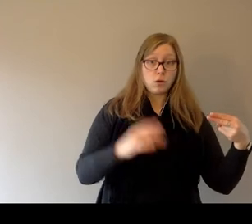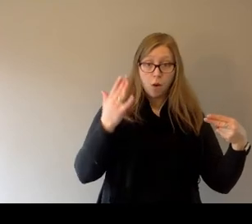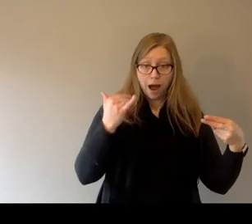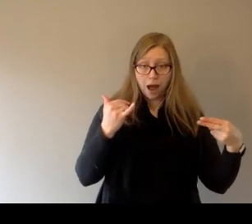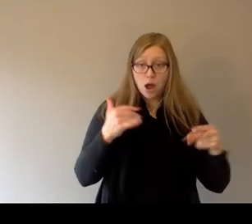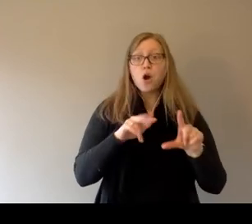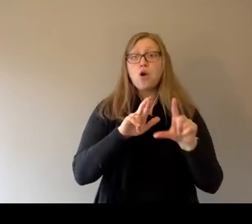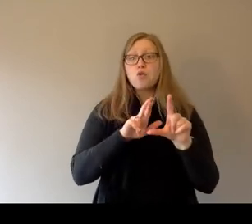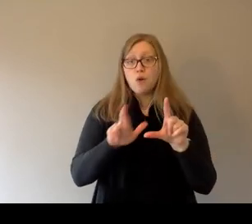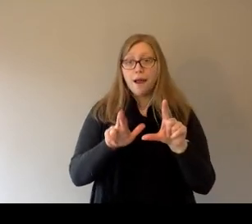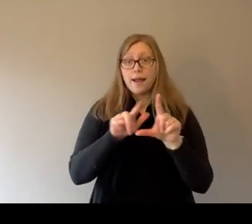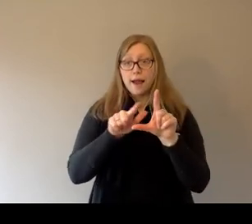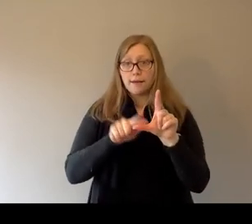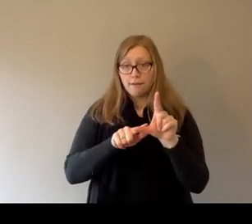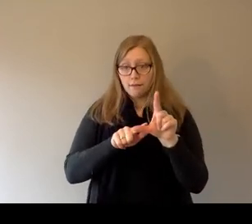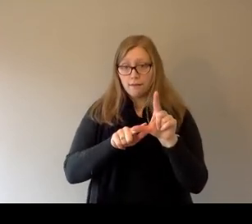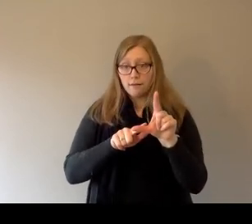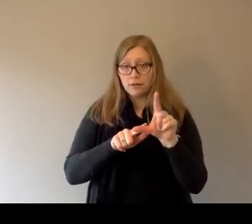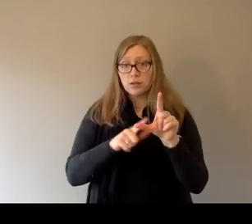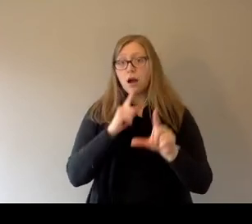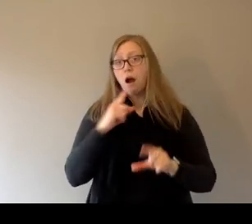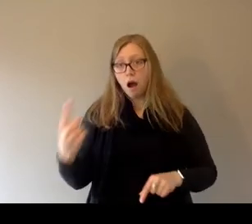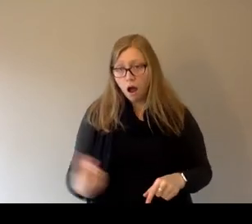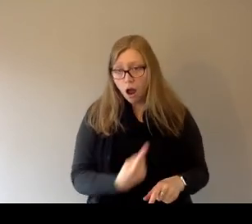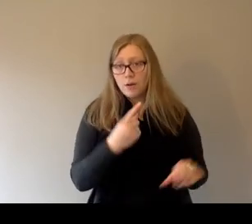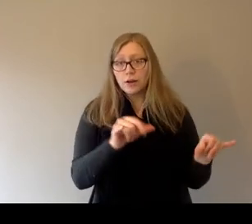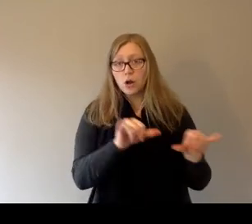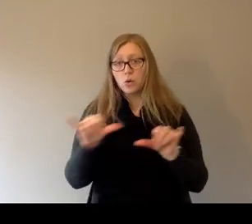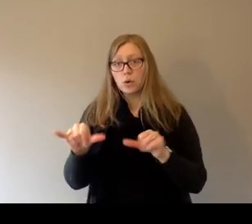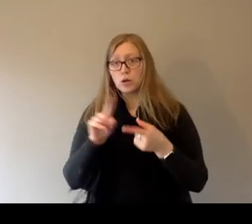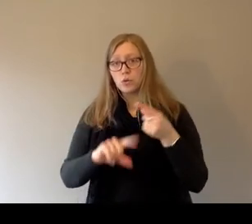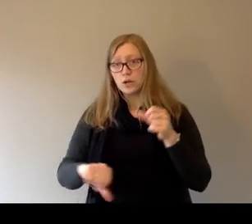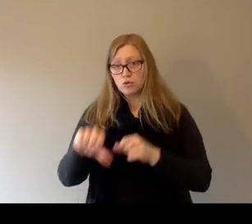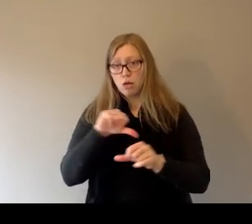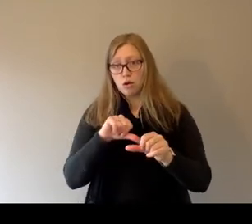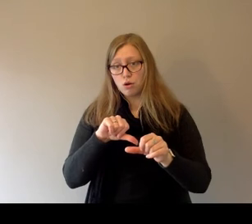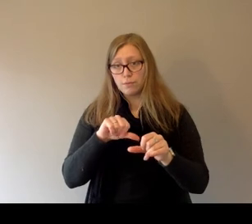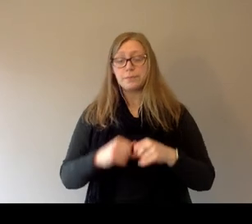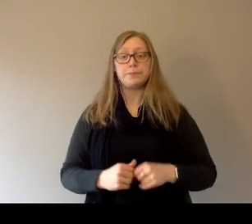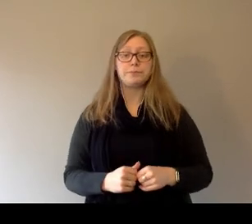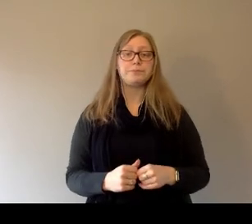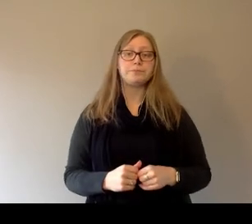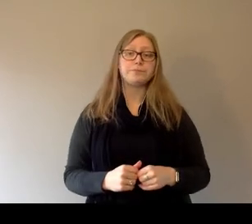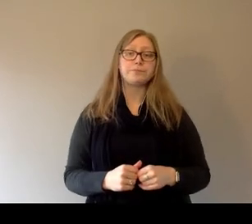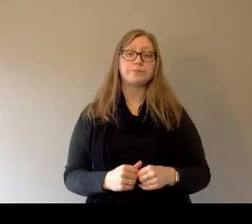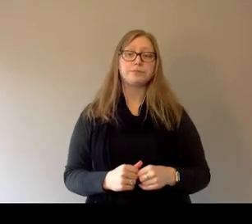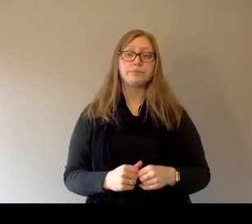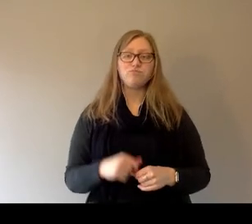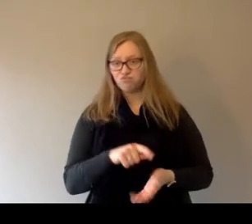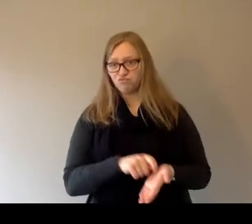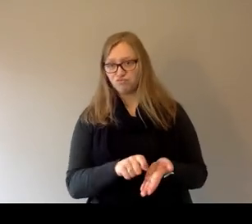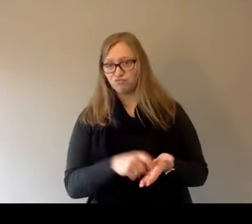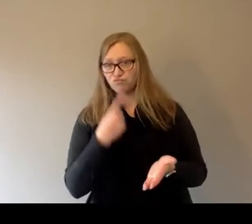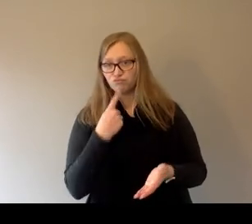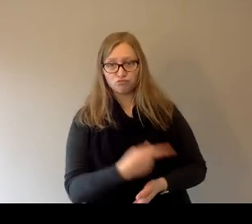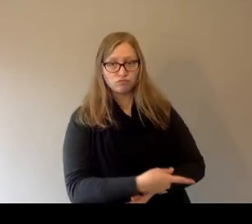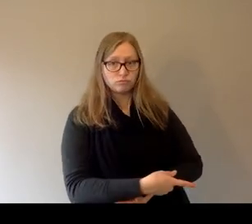right angles are always congruent to each other. Right